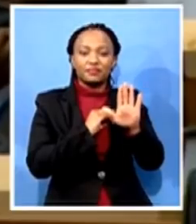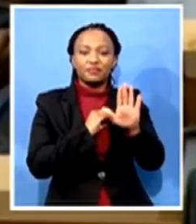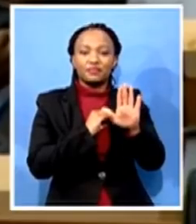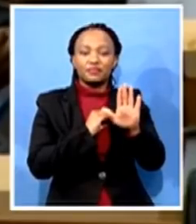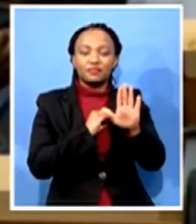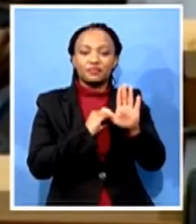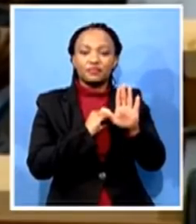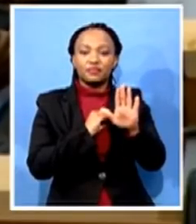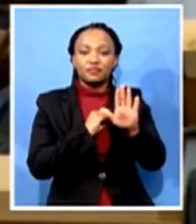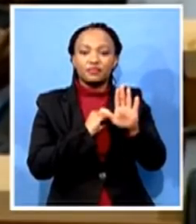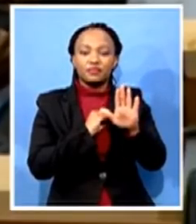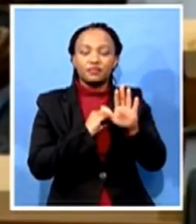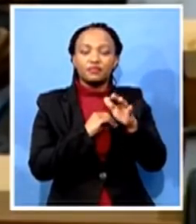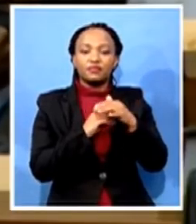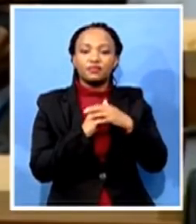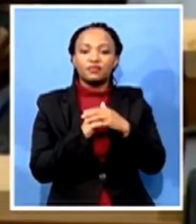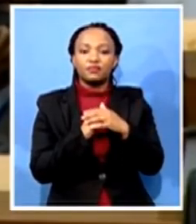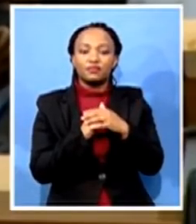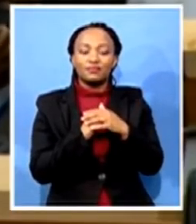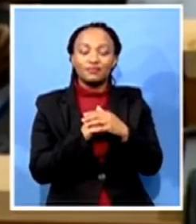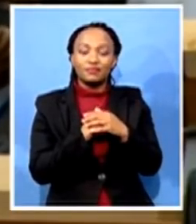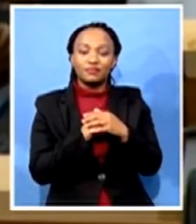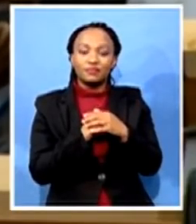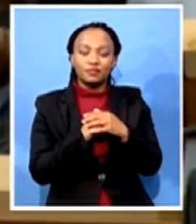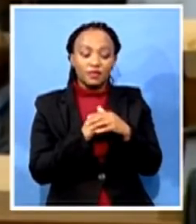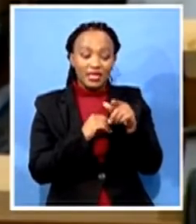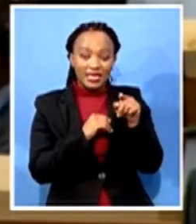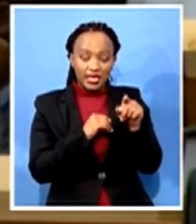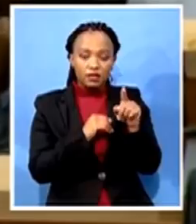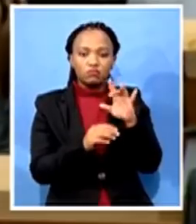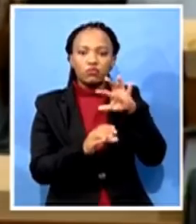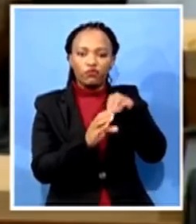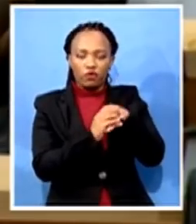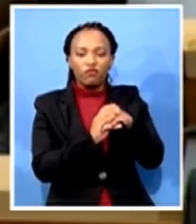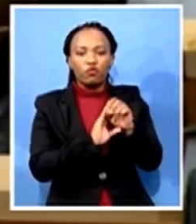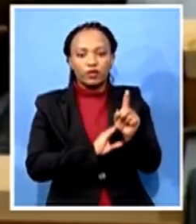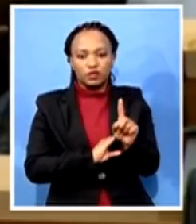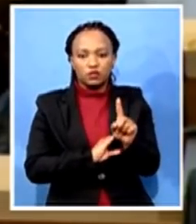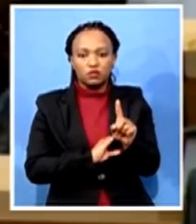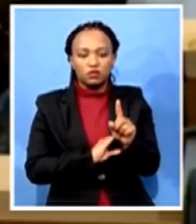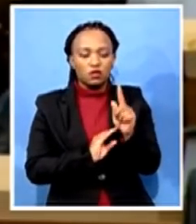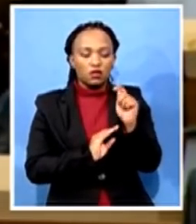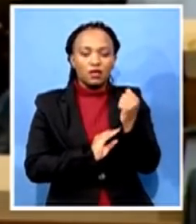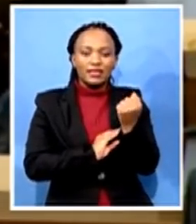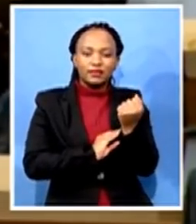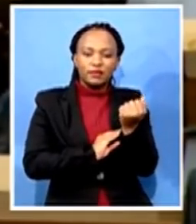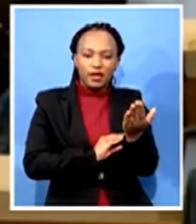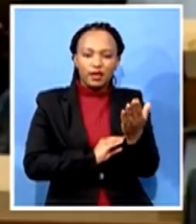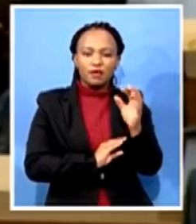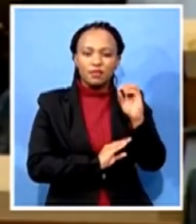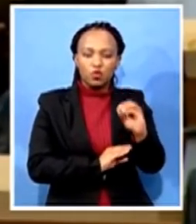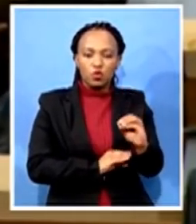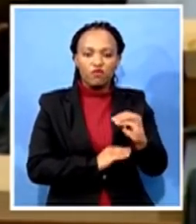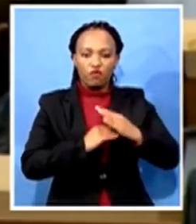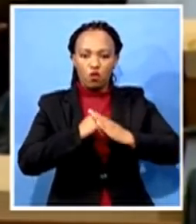And that involved a tender for the construction of houses